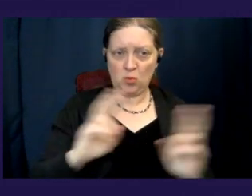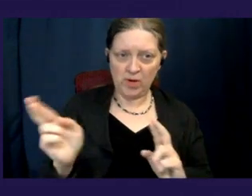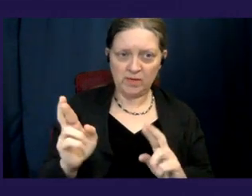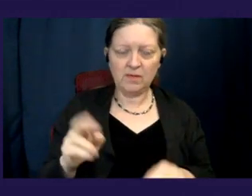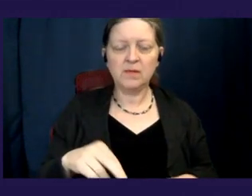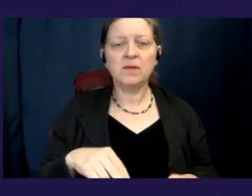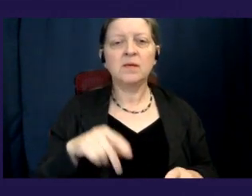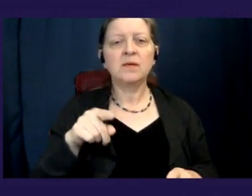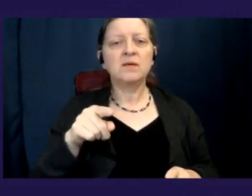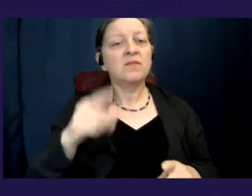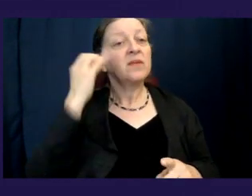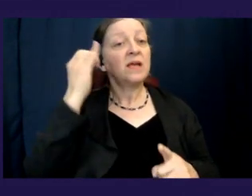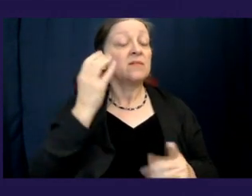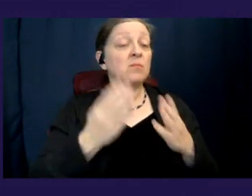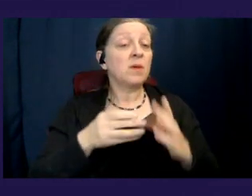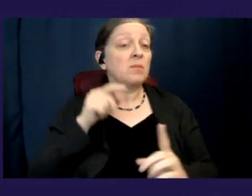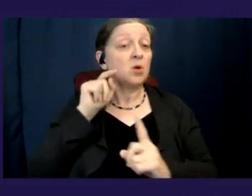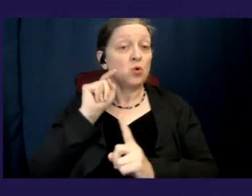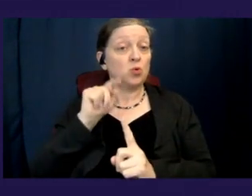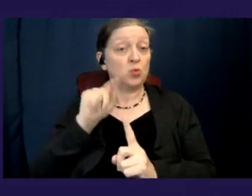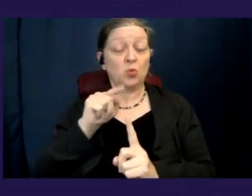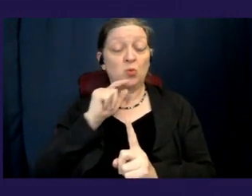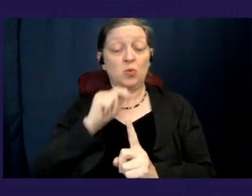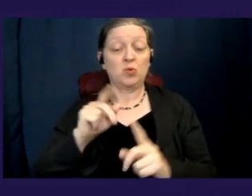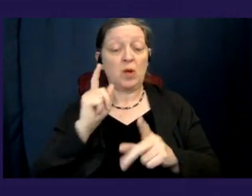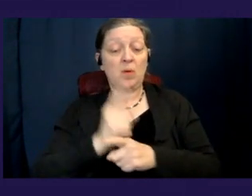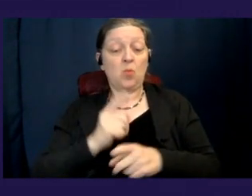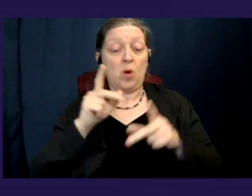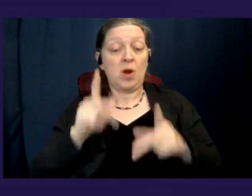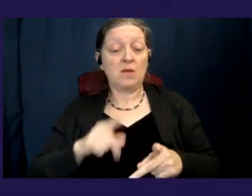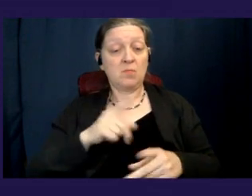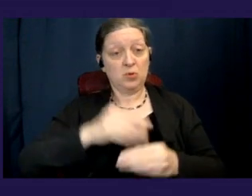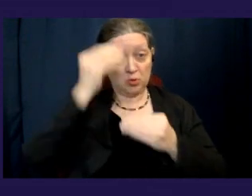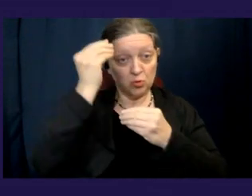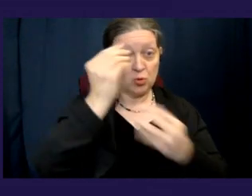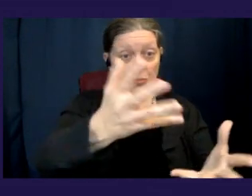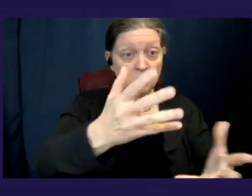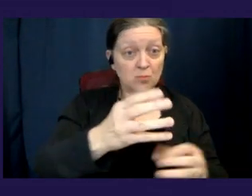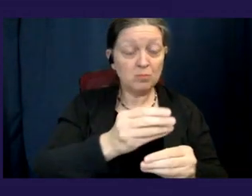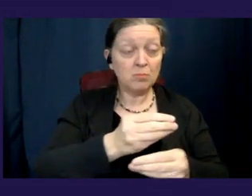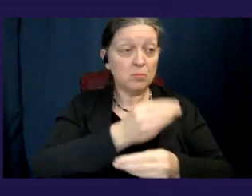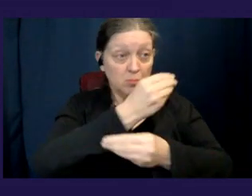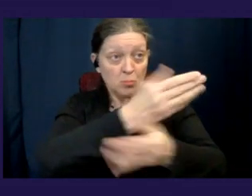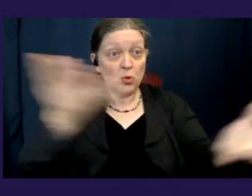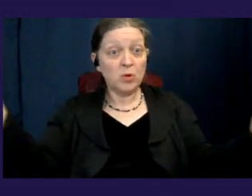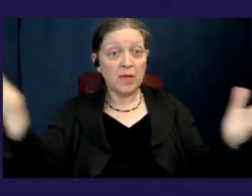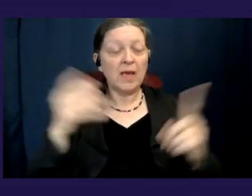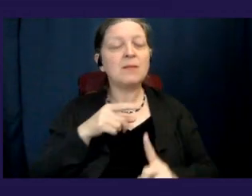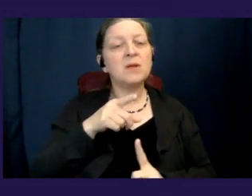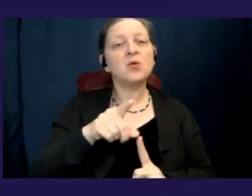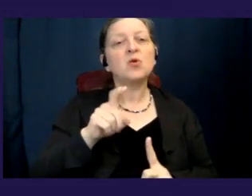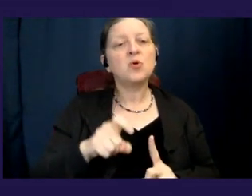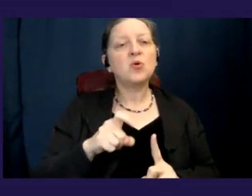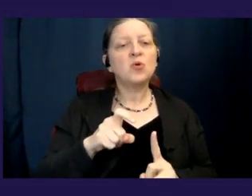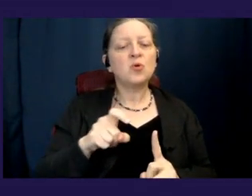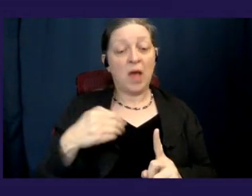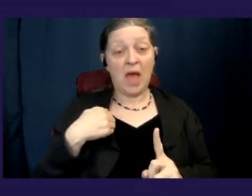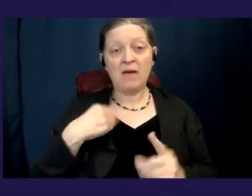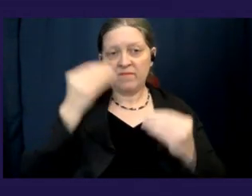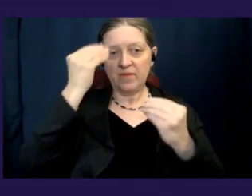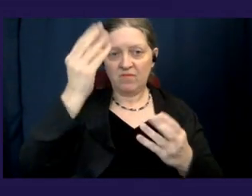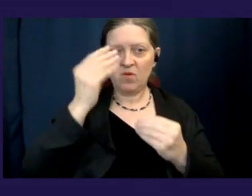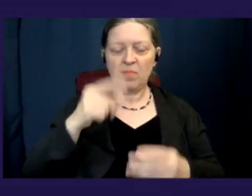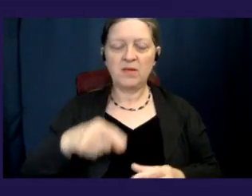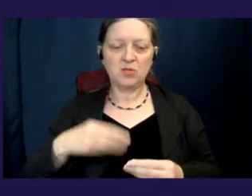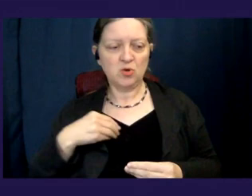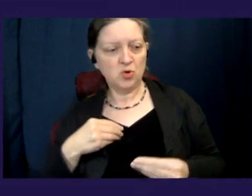not be the right communicators, but you need to get, you're the one who has the information. So you've got to get the facts out there in a format that others can use to pick